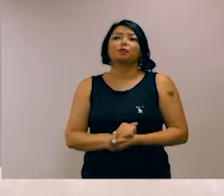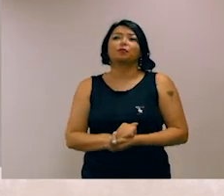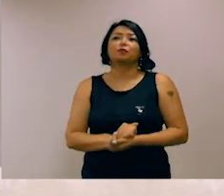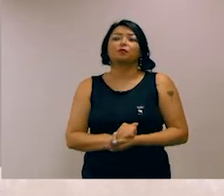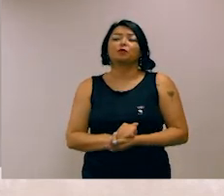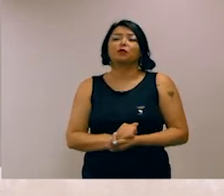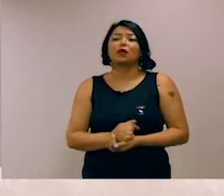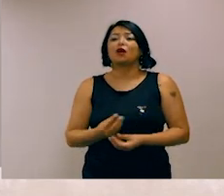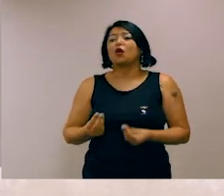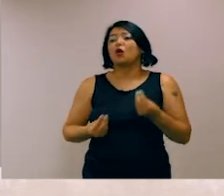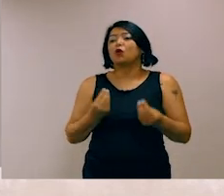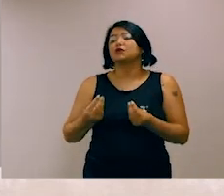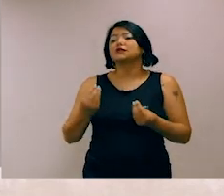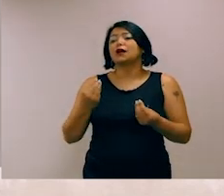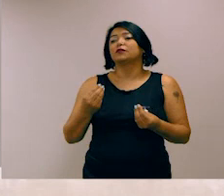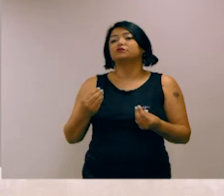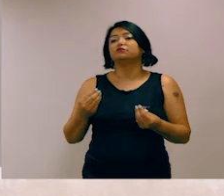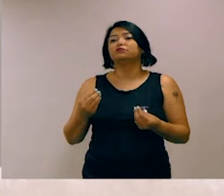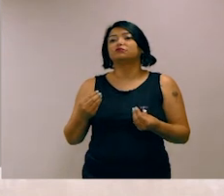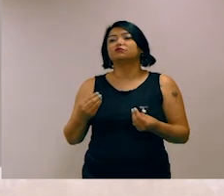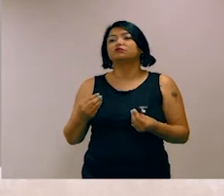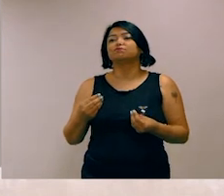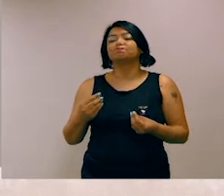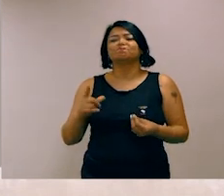To use probability,